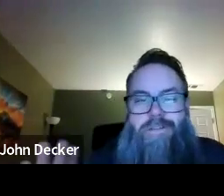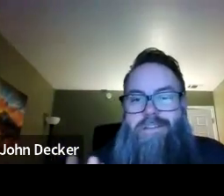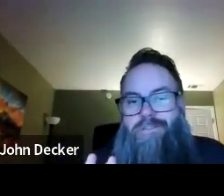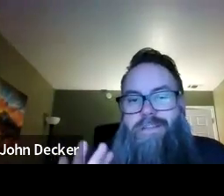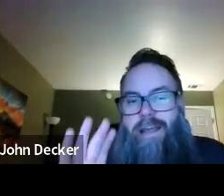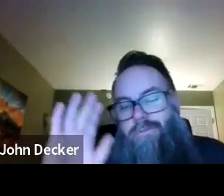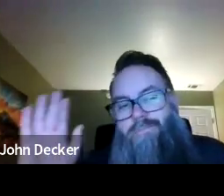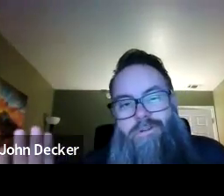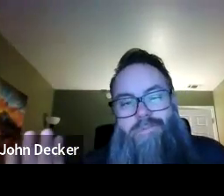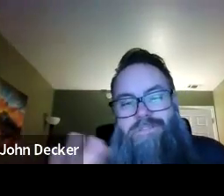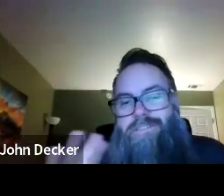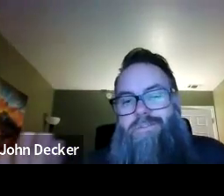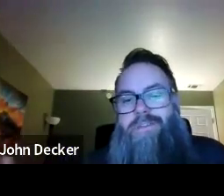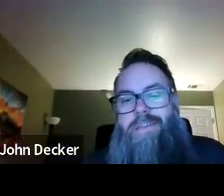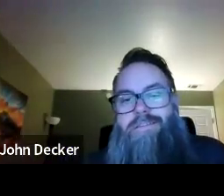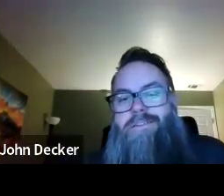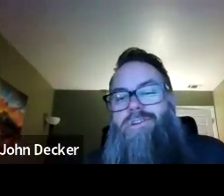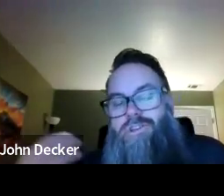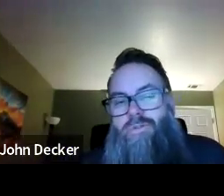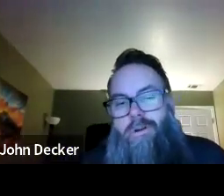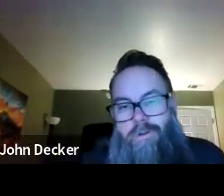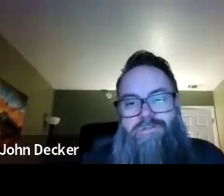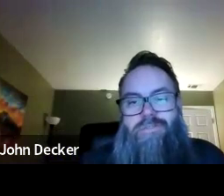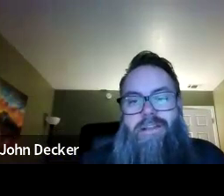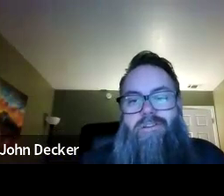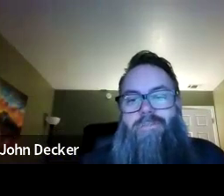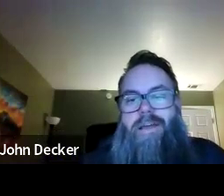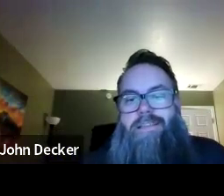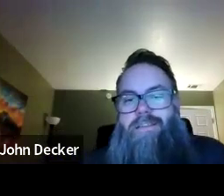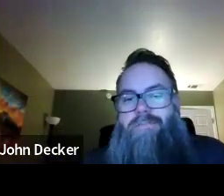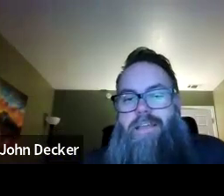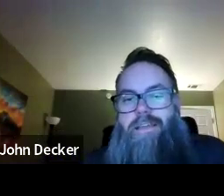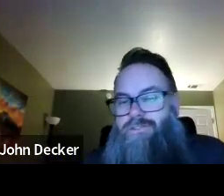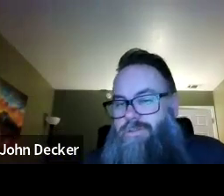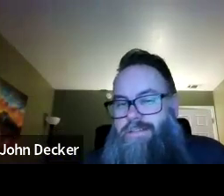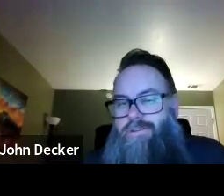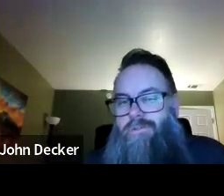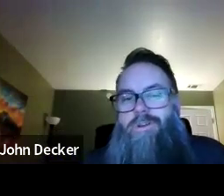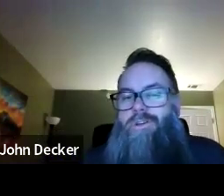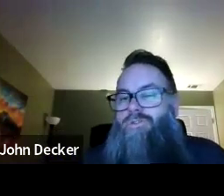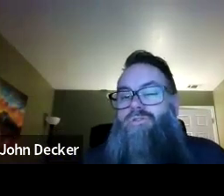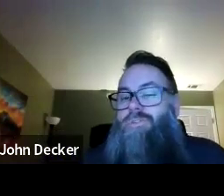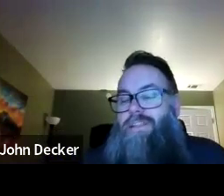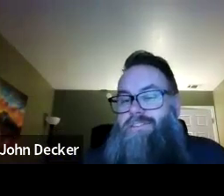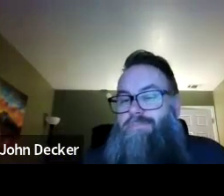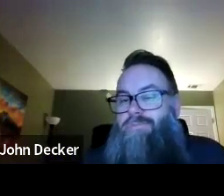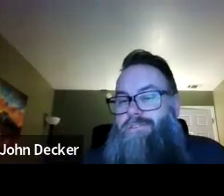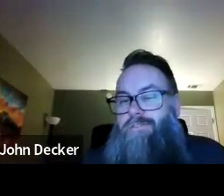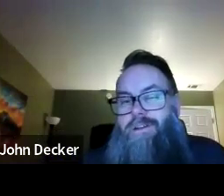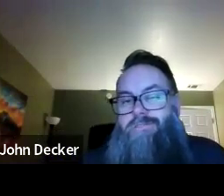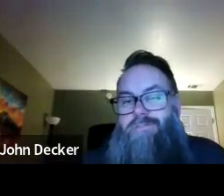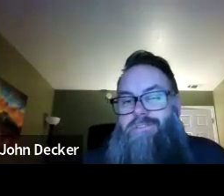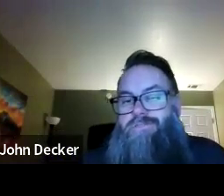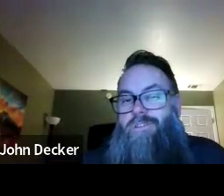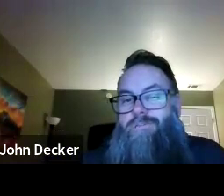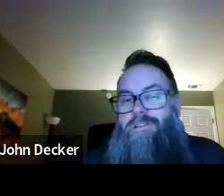the opportunity to understand how important person-centered thinking is to our regional center. But at the end of the day, as you guys know, you're the ones that actually